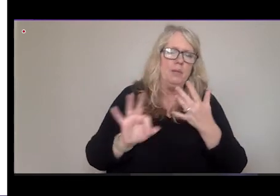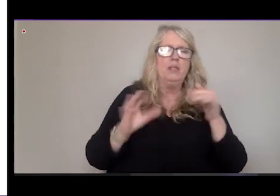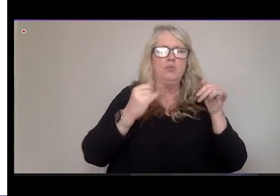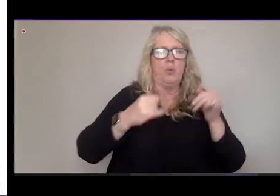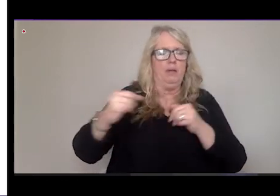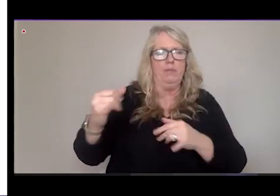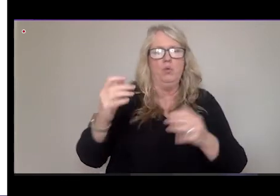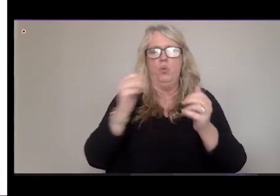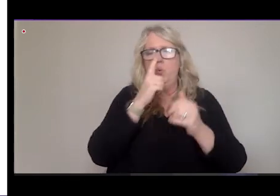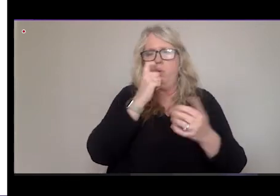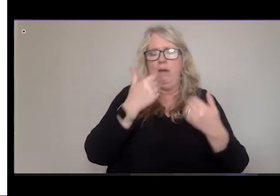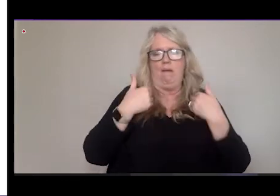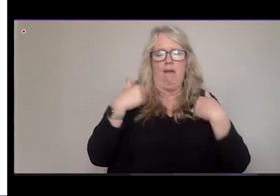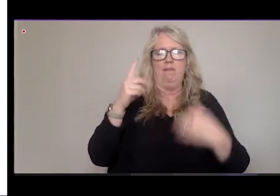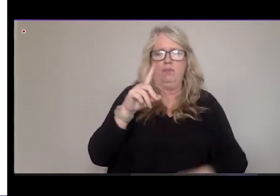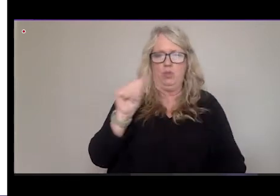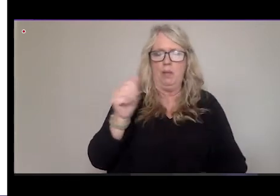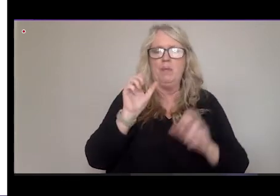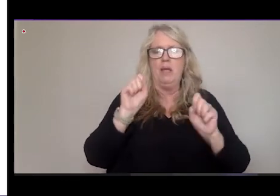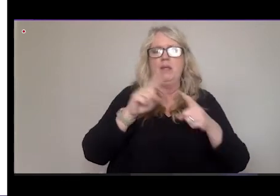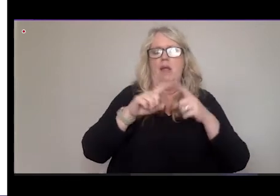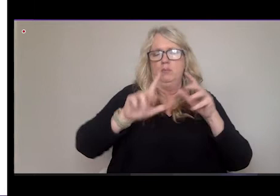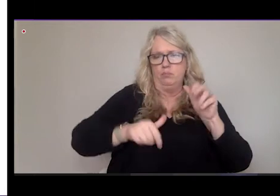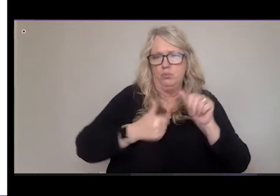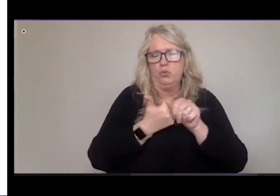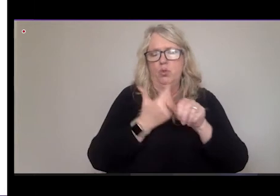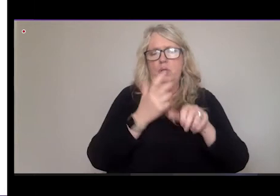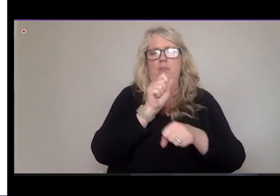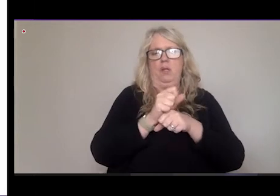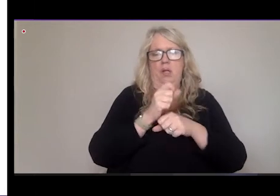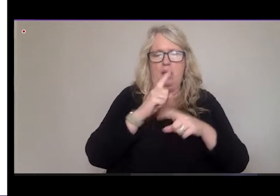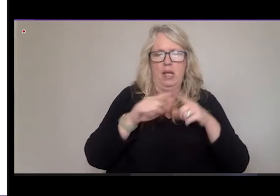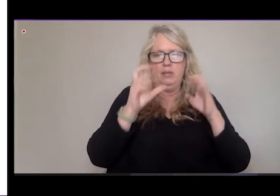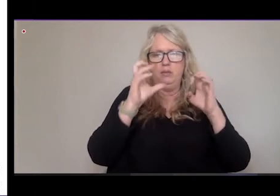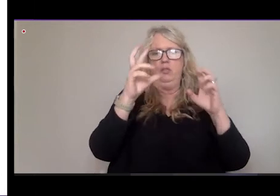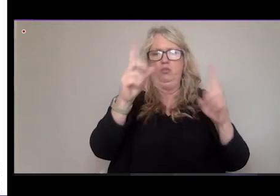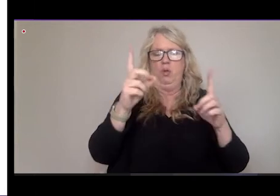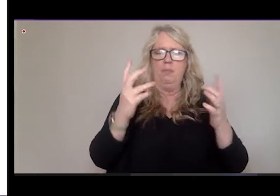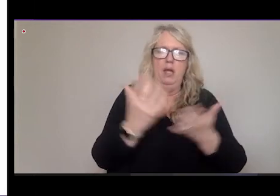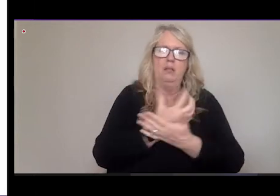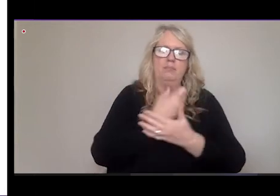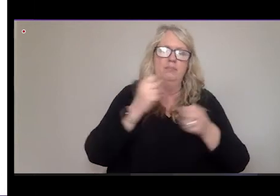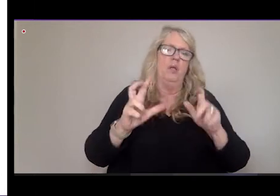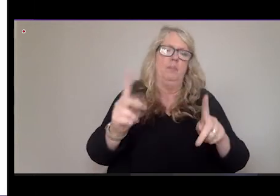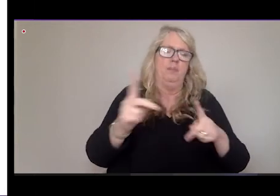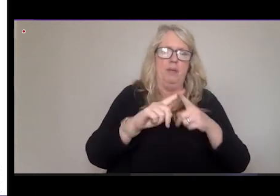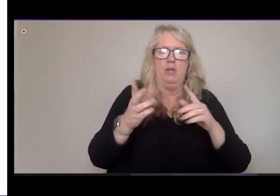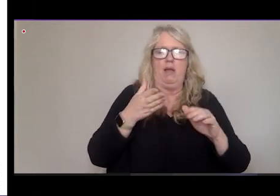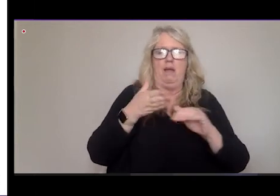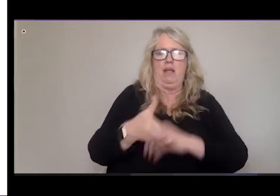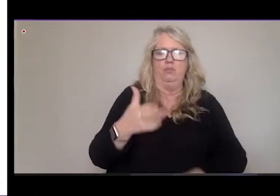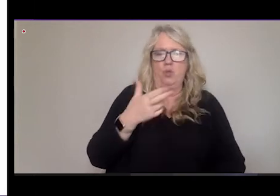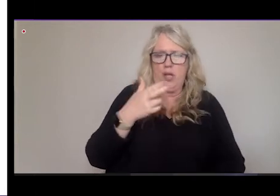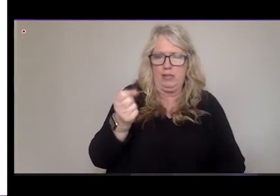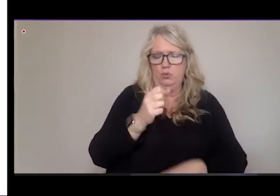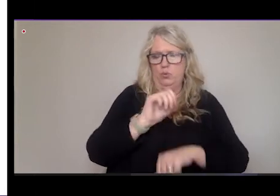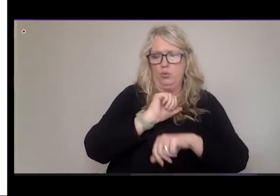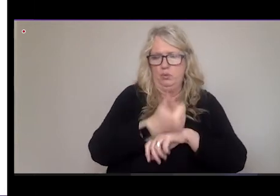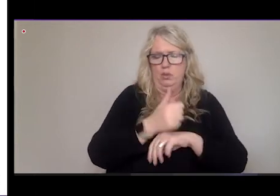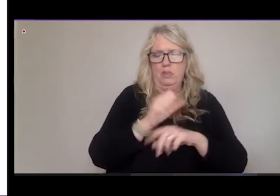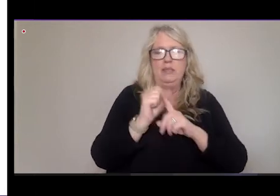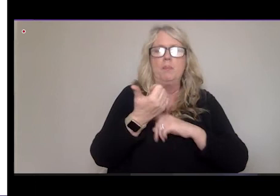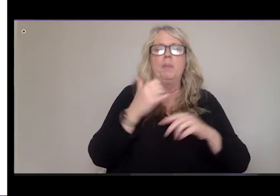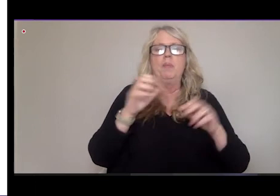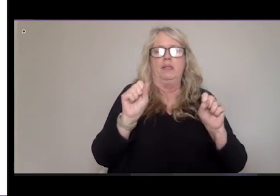mobility options so that individuals with disabilities can pursue employment and education opportunities as they transition to post-high